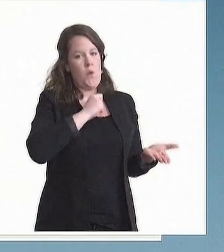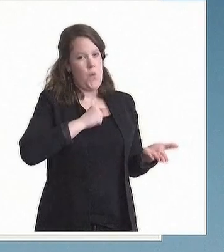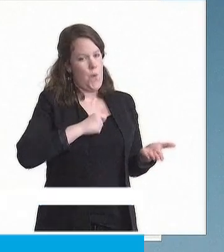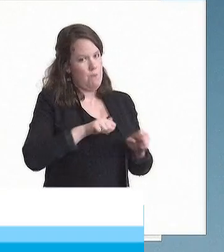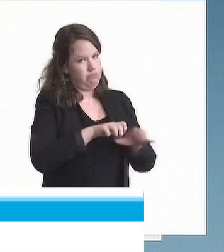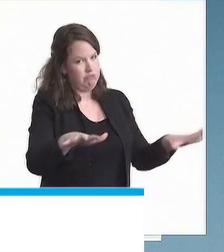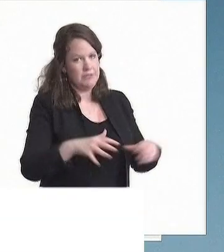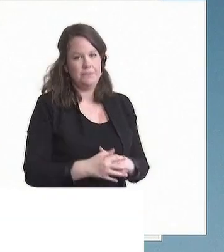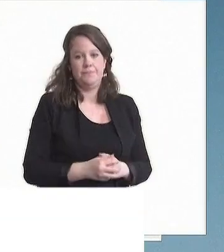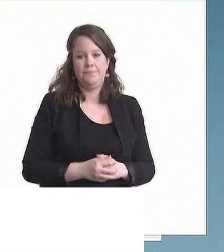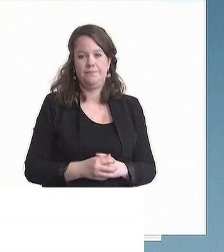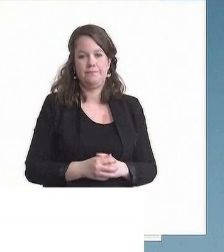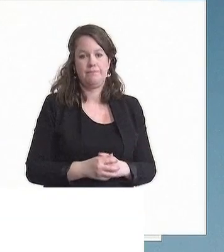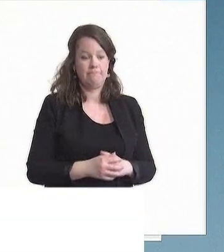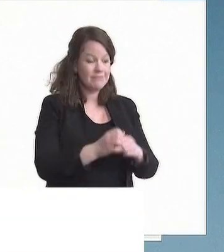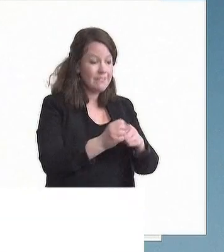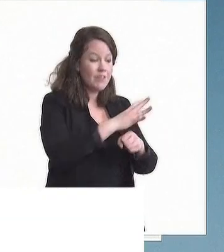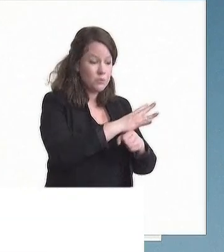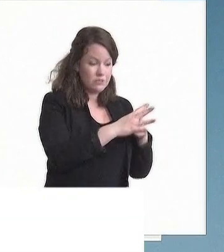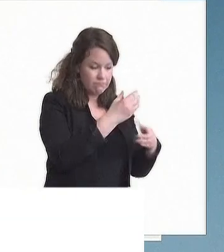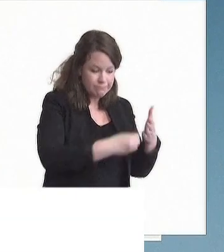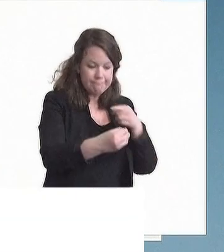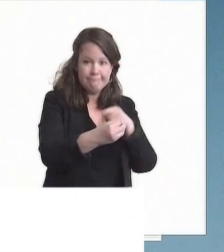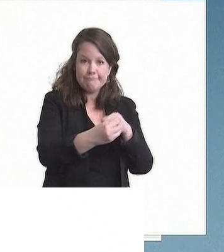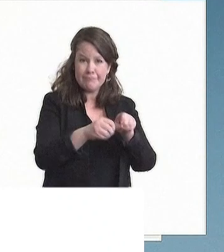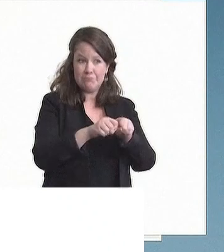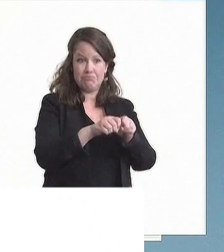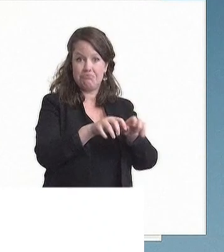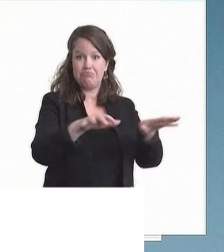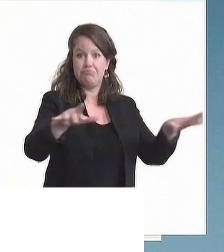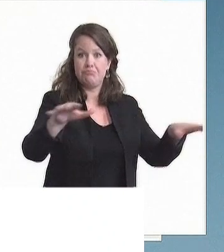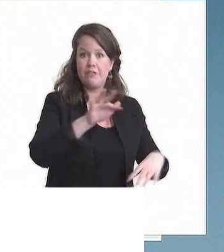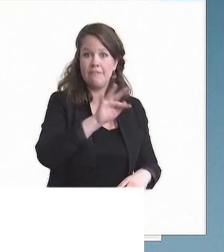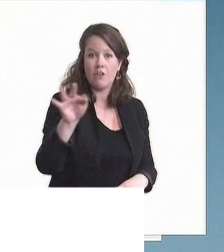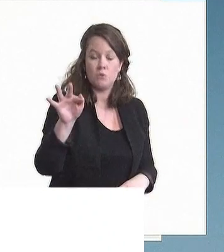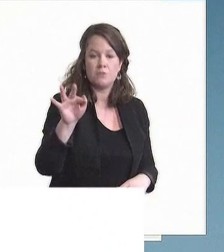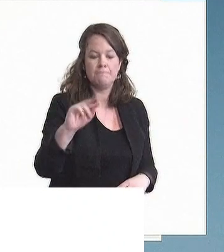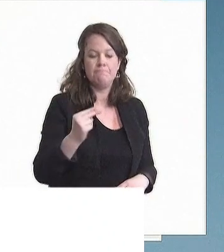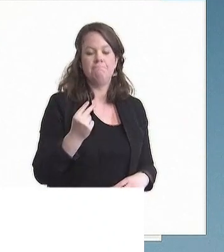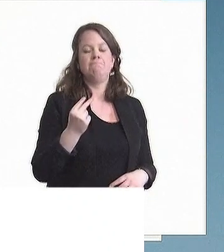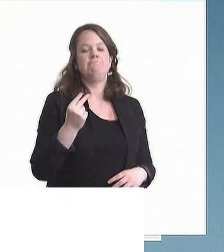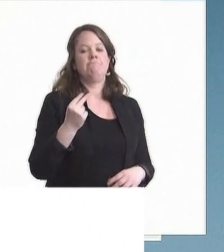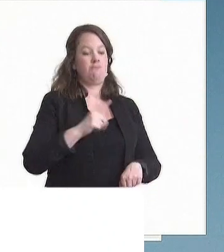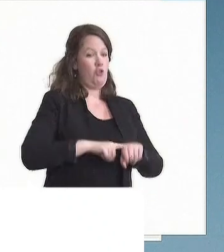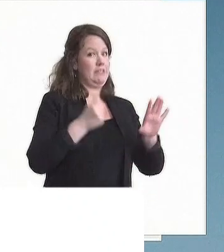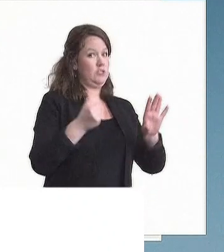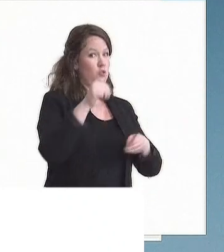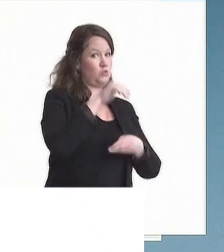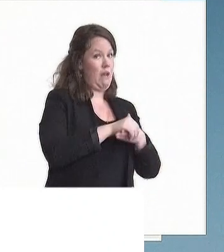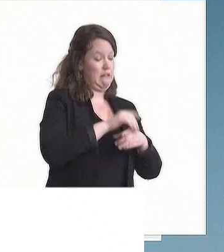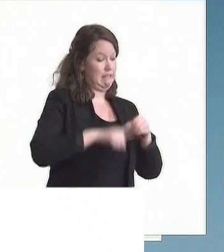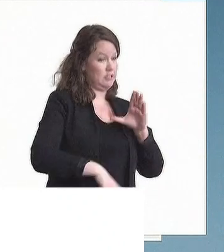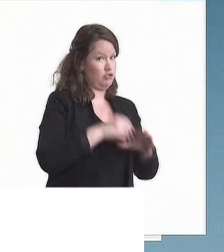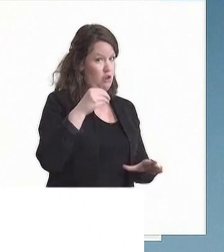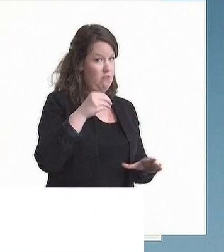The fact that new variants are fast circulating in the country leads us to think that the curfew and other measures currently being